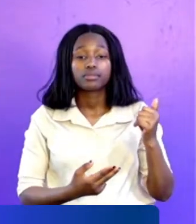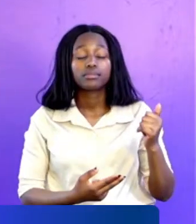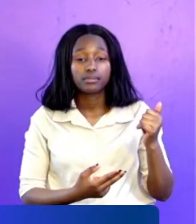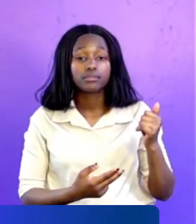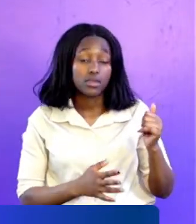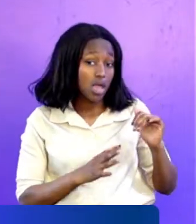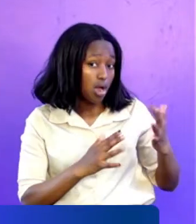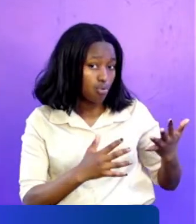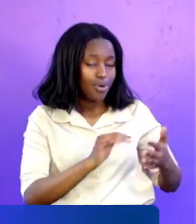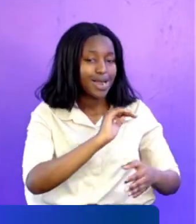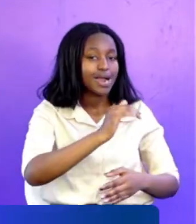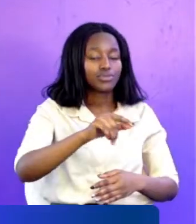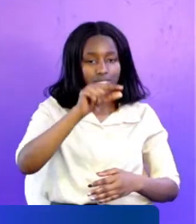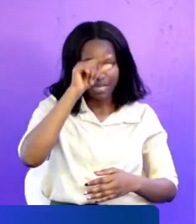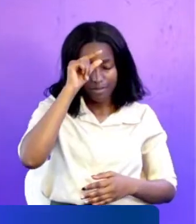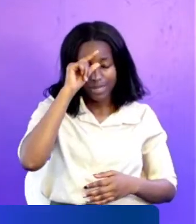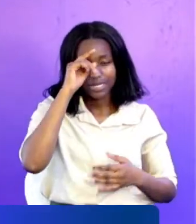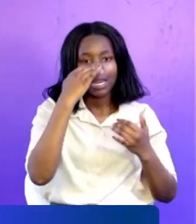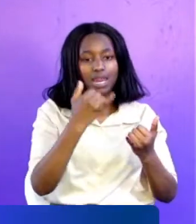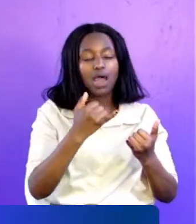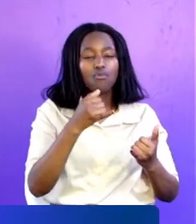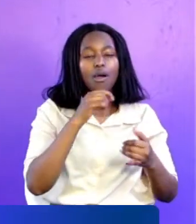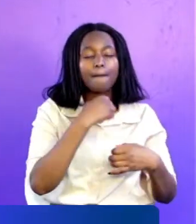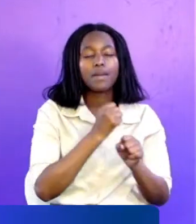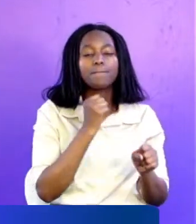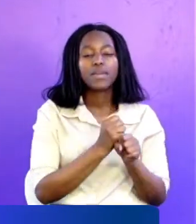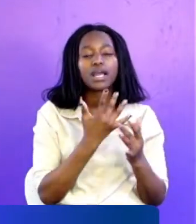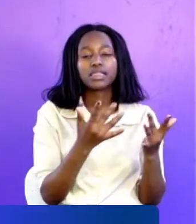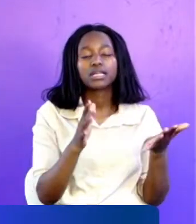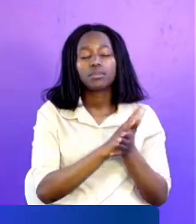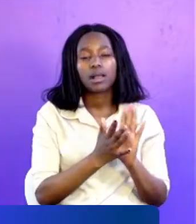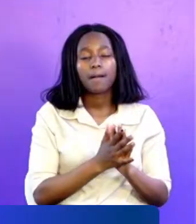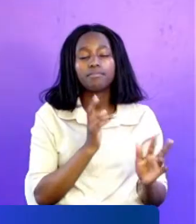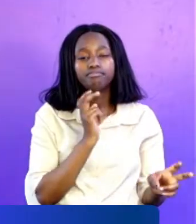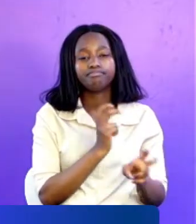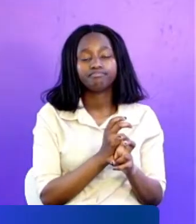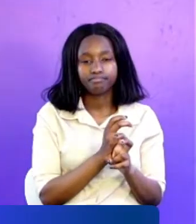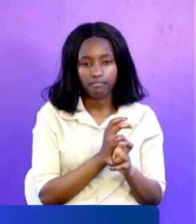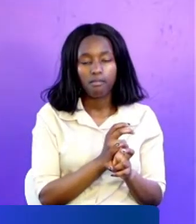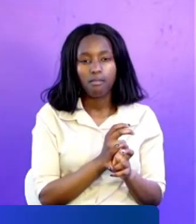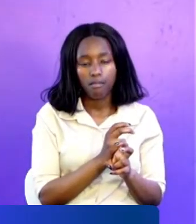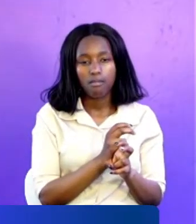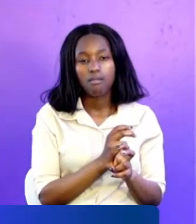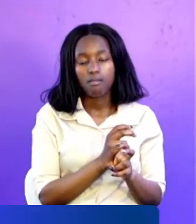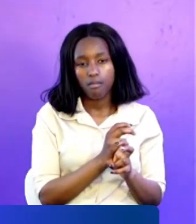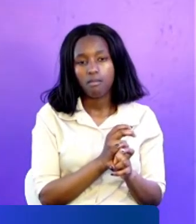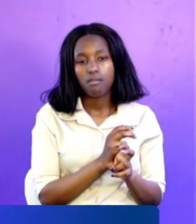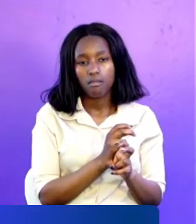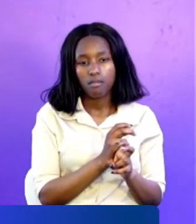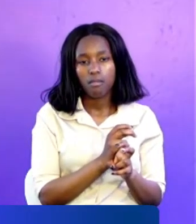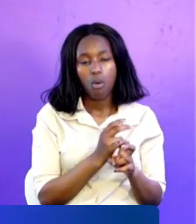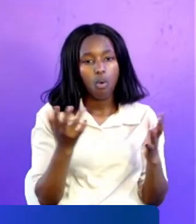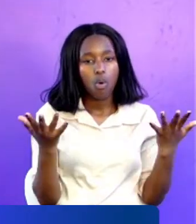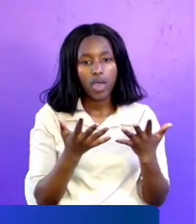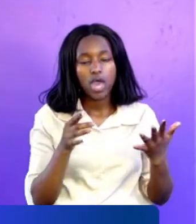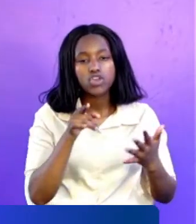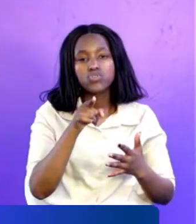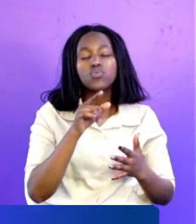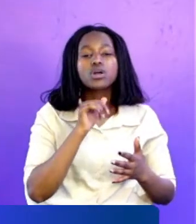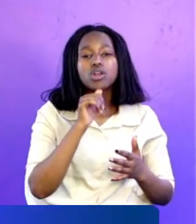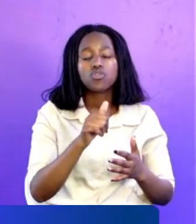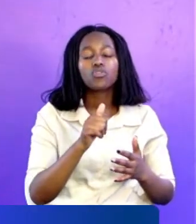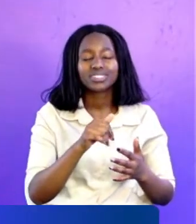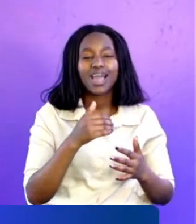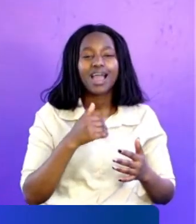county government has made it so difficult for you to run a lean and clean